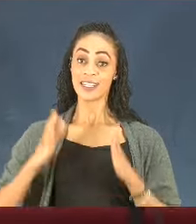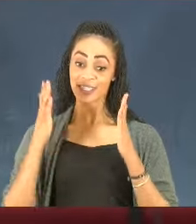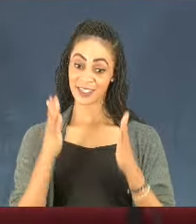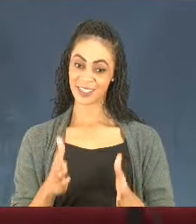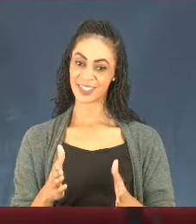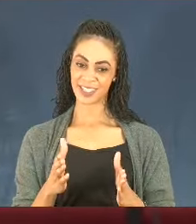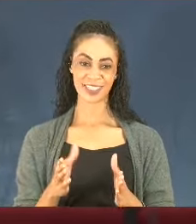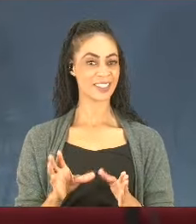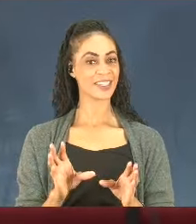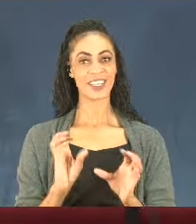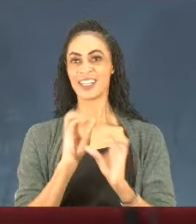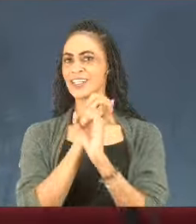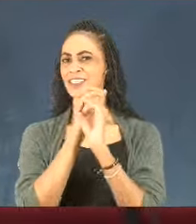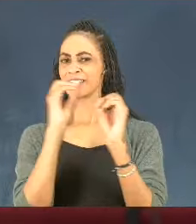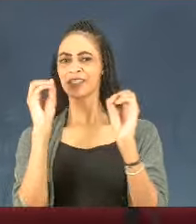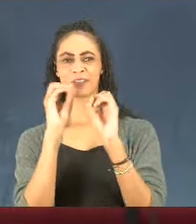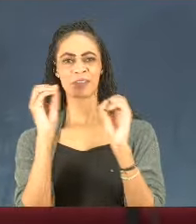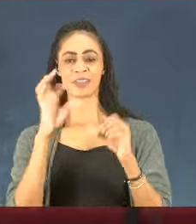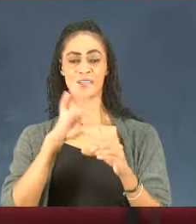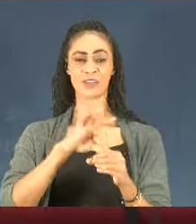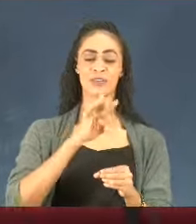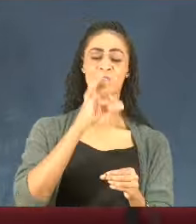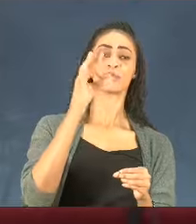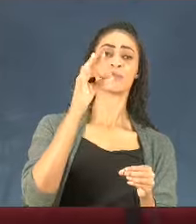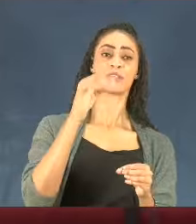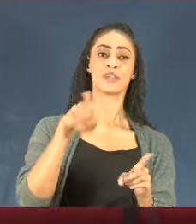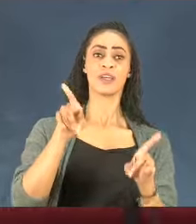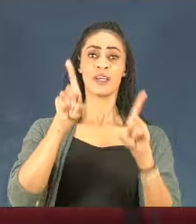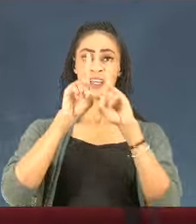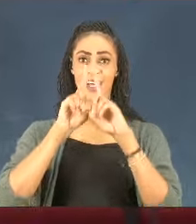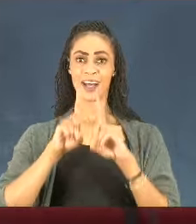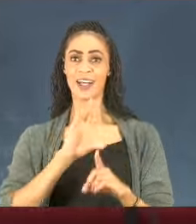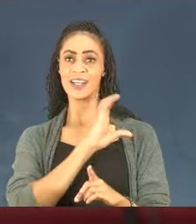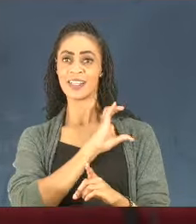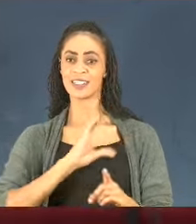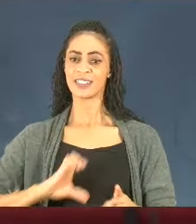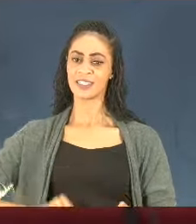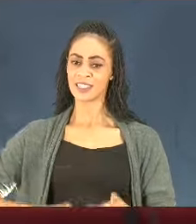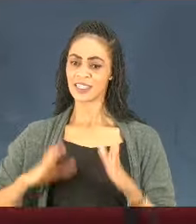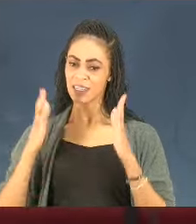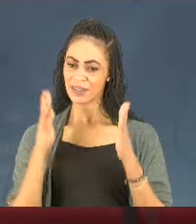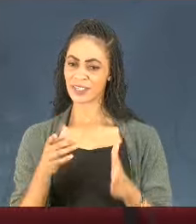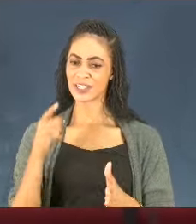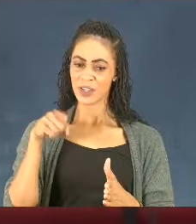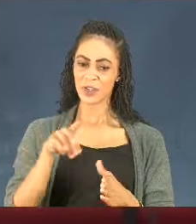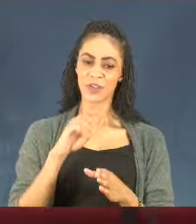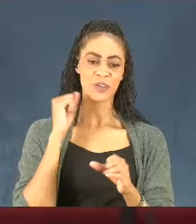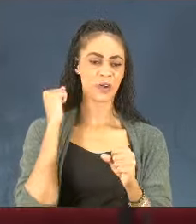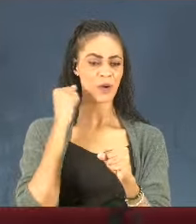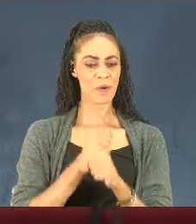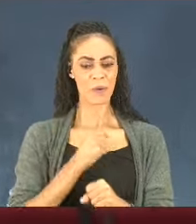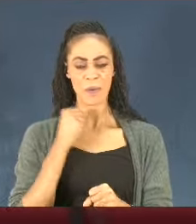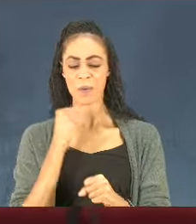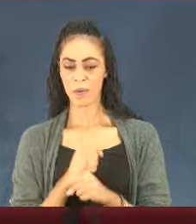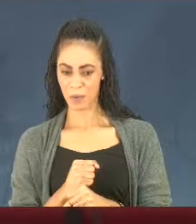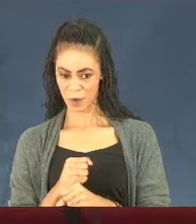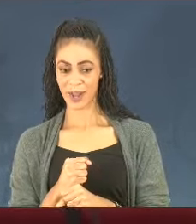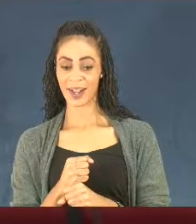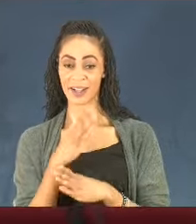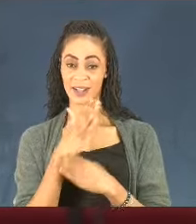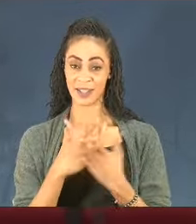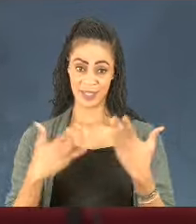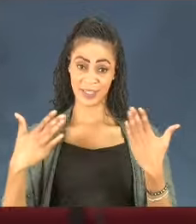dualism. See, I think that as Christians, we should see your job, your career, your work as